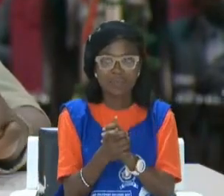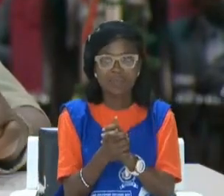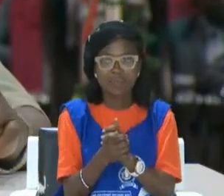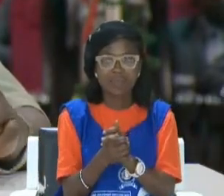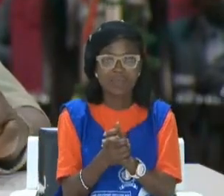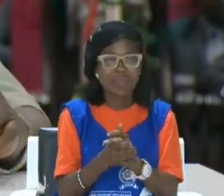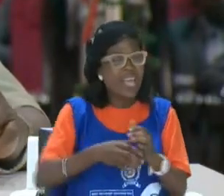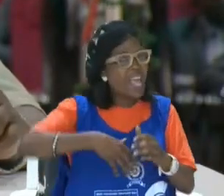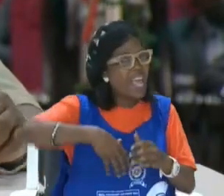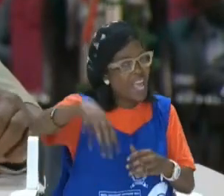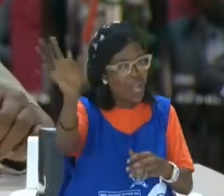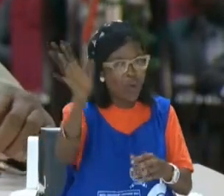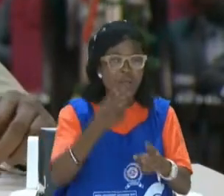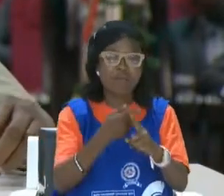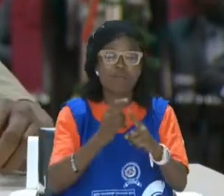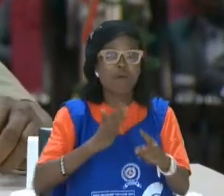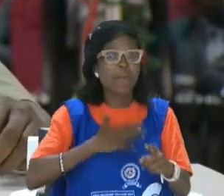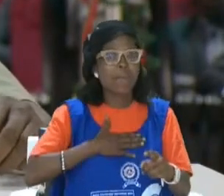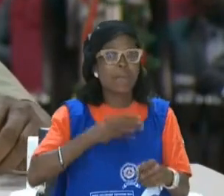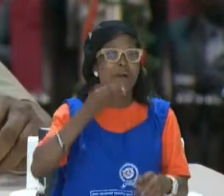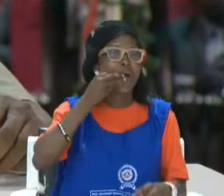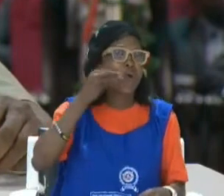away from my home.